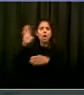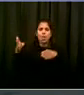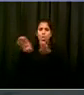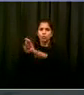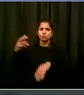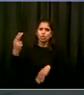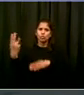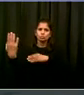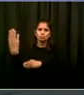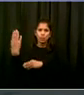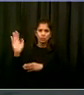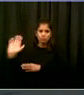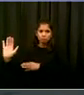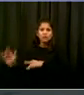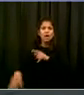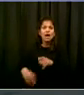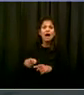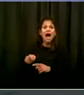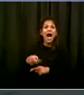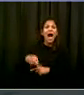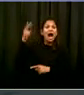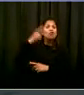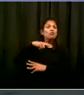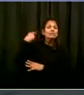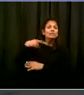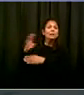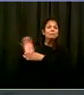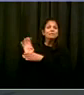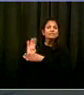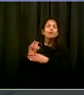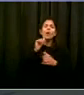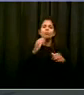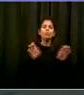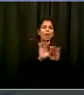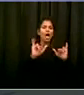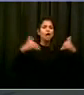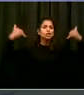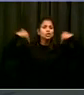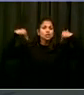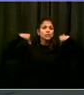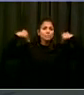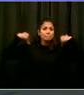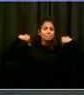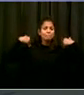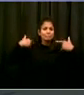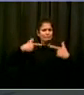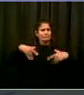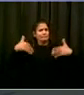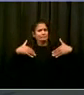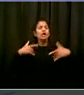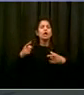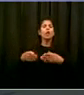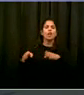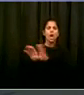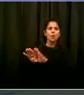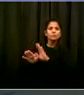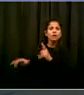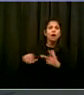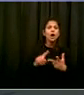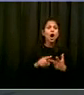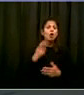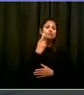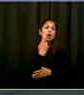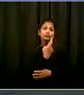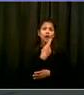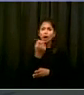5-block radius around the red zone. As of Thursday morning, schools in the orange zone will be closed as well.